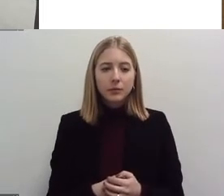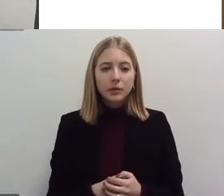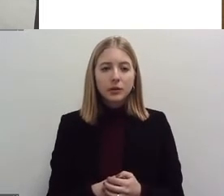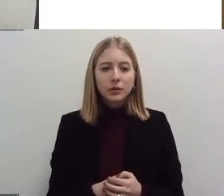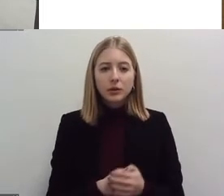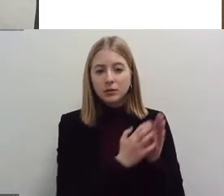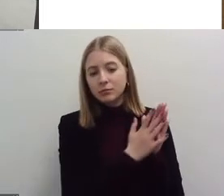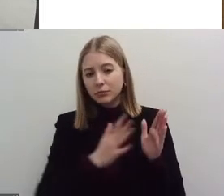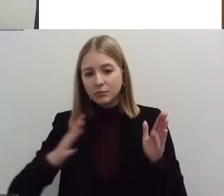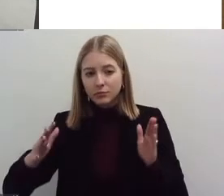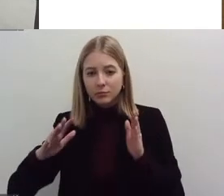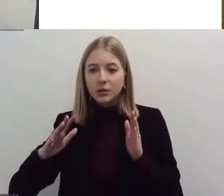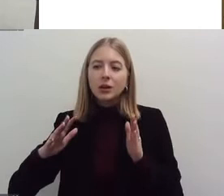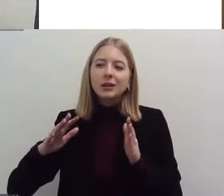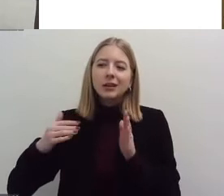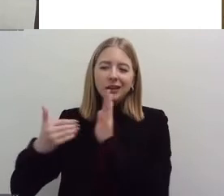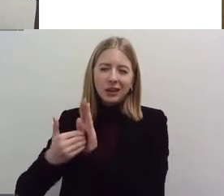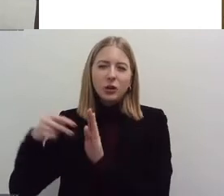Knosshemma's ambassadors as educators.